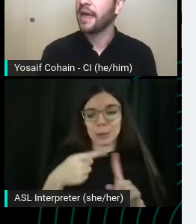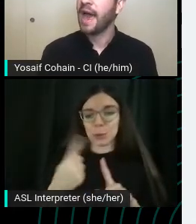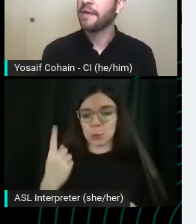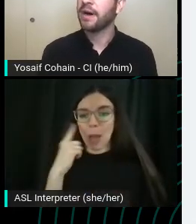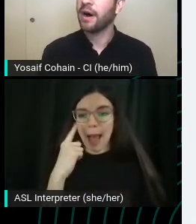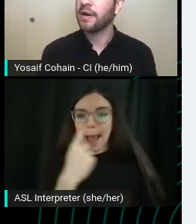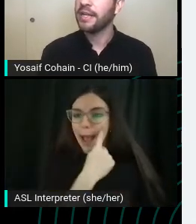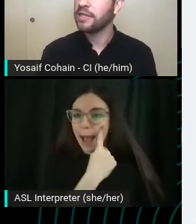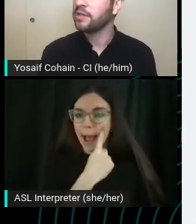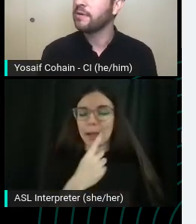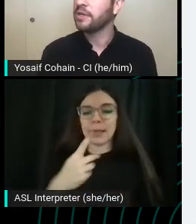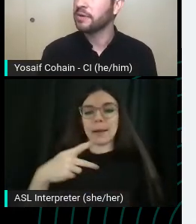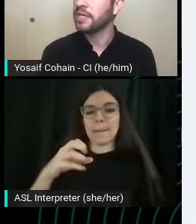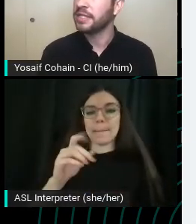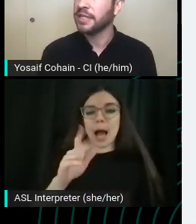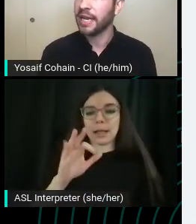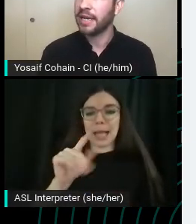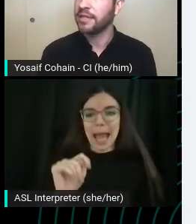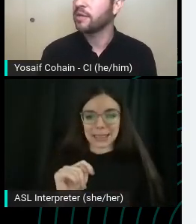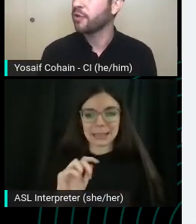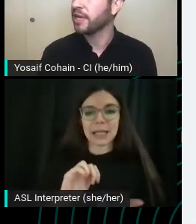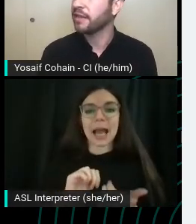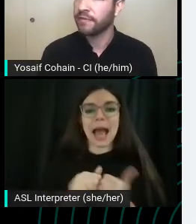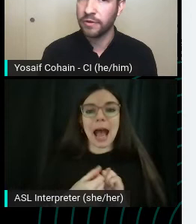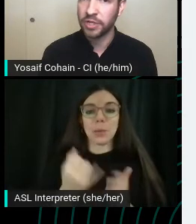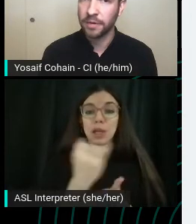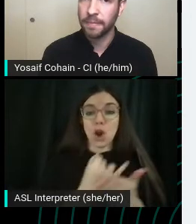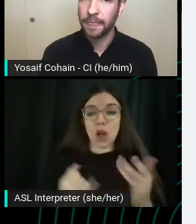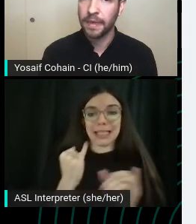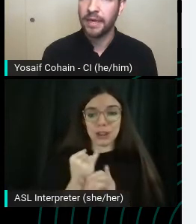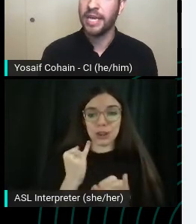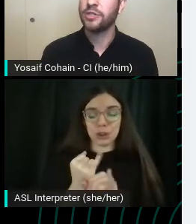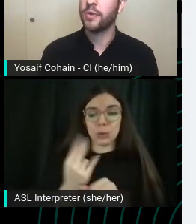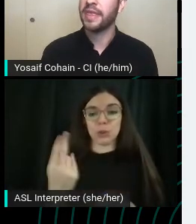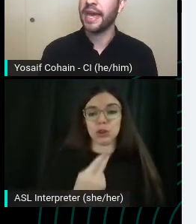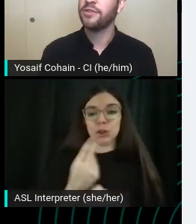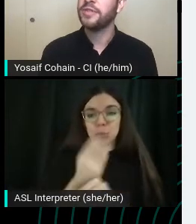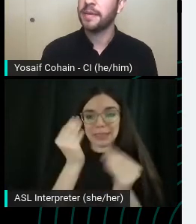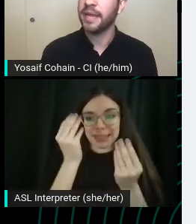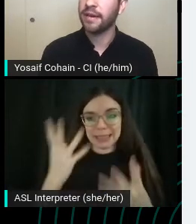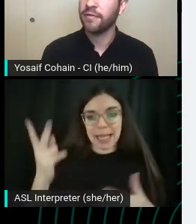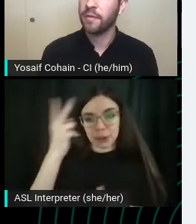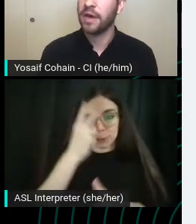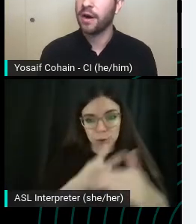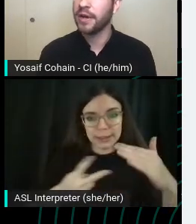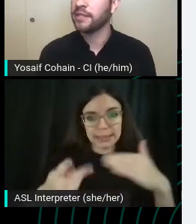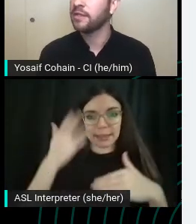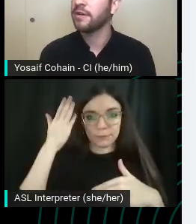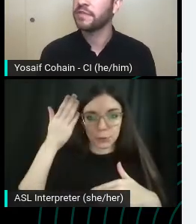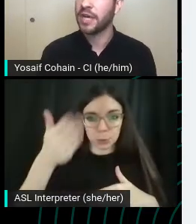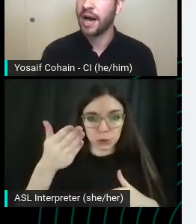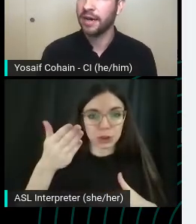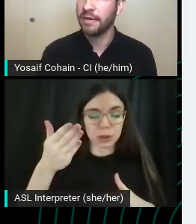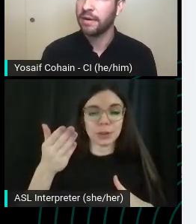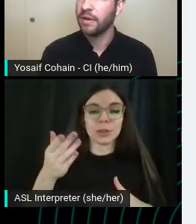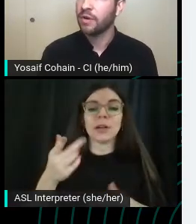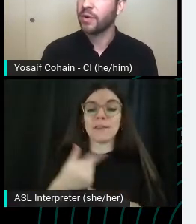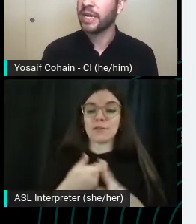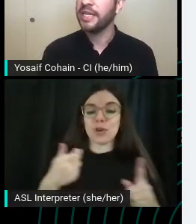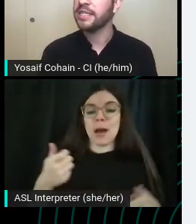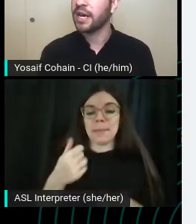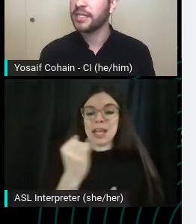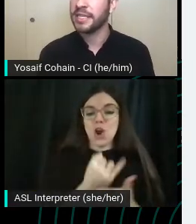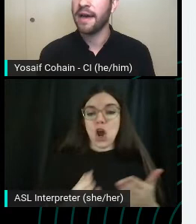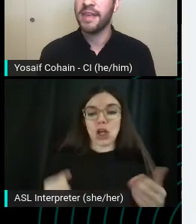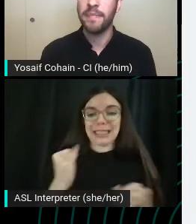titled How the Art Institute Uses Data to Predict the Future. It's with Andrew Simnick from the Art Institute of Chicago, where